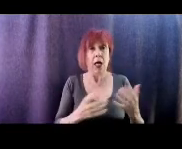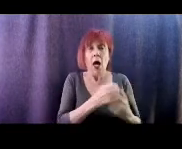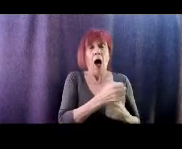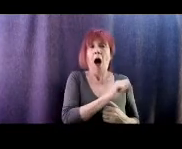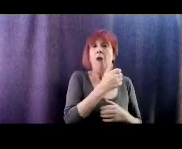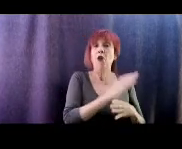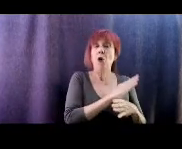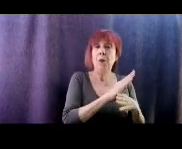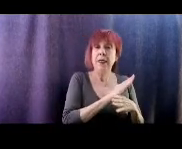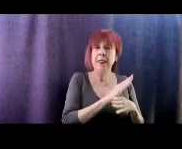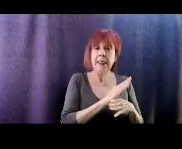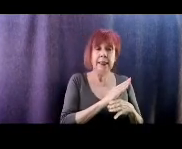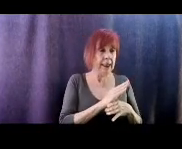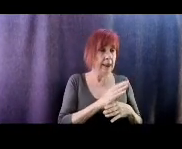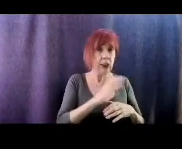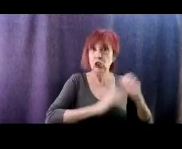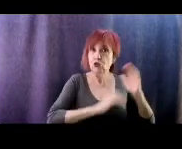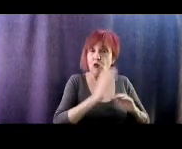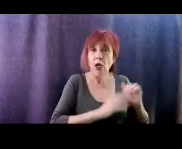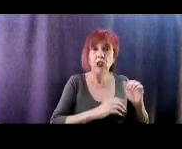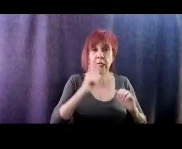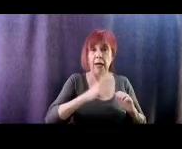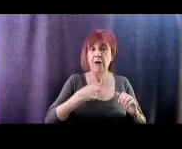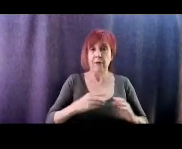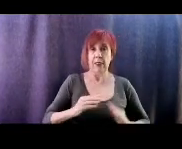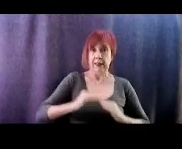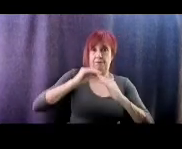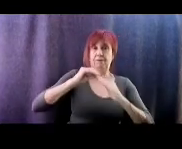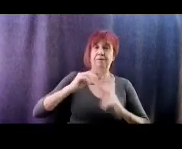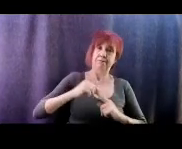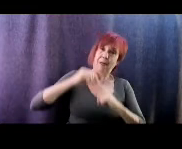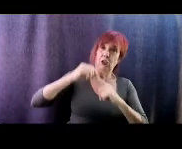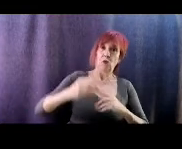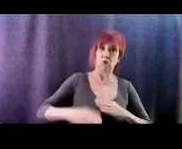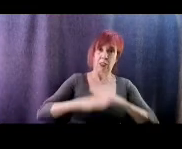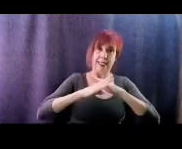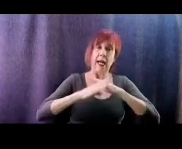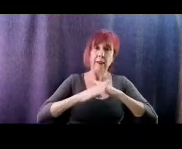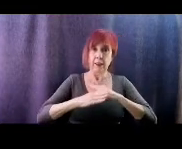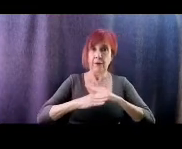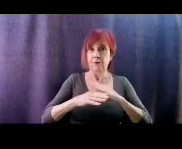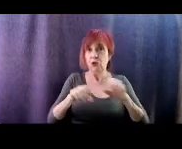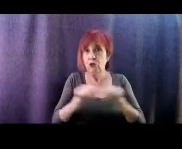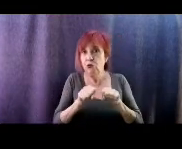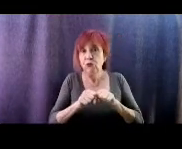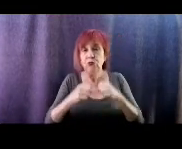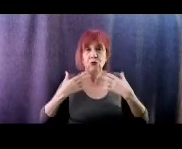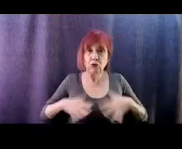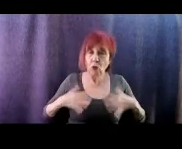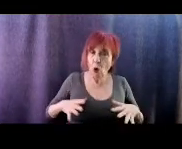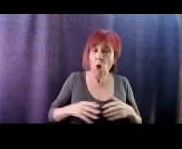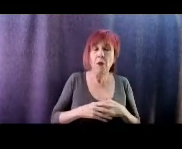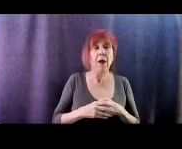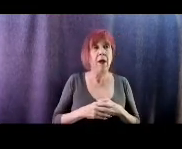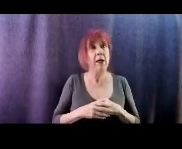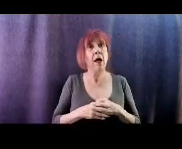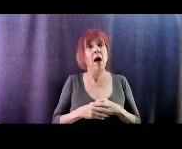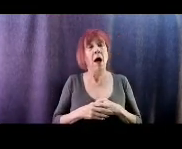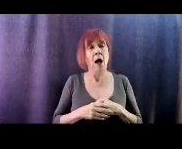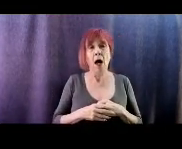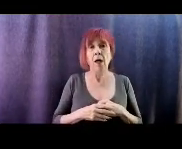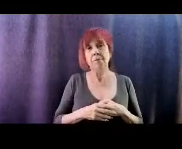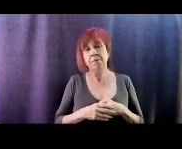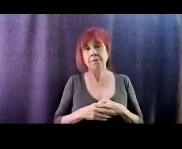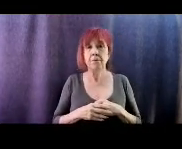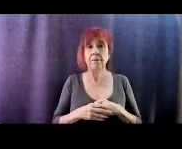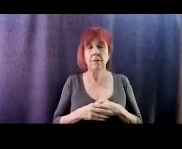wear closed-toe shoes or non-slip shoes. We have in some places where we have